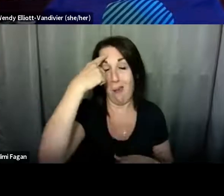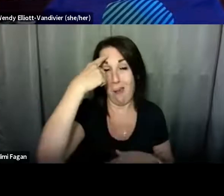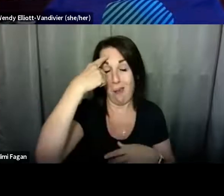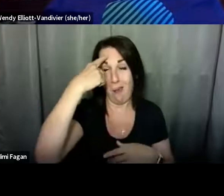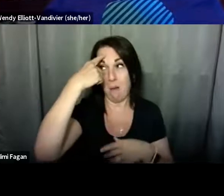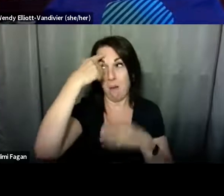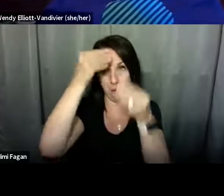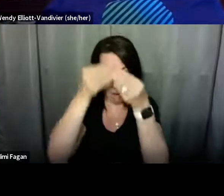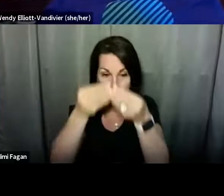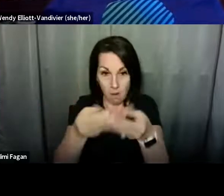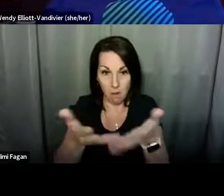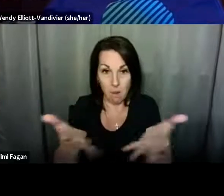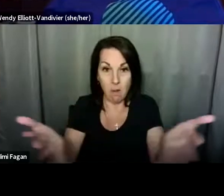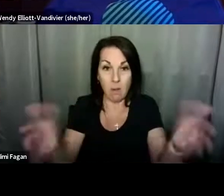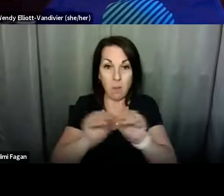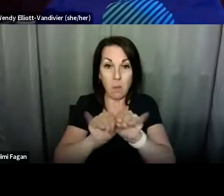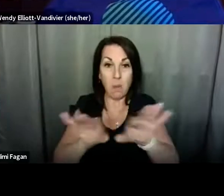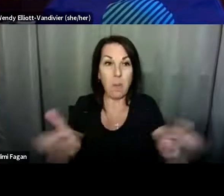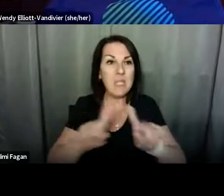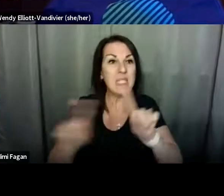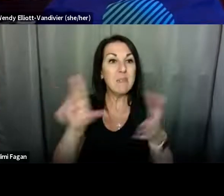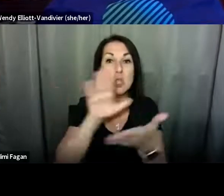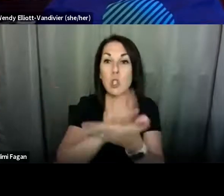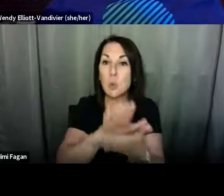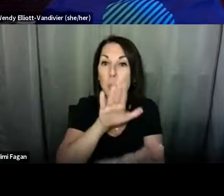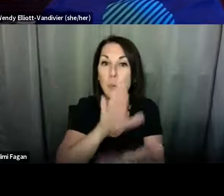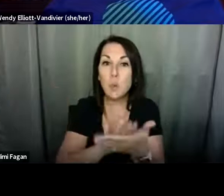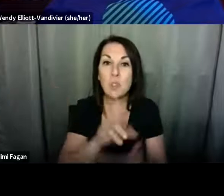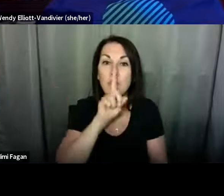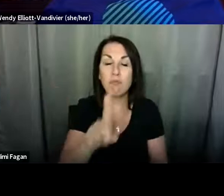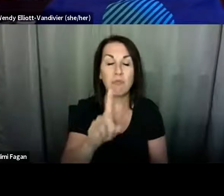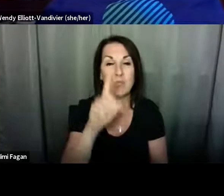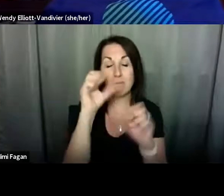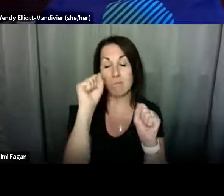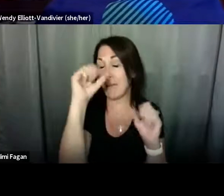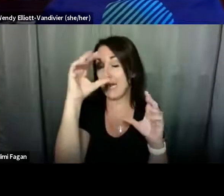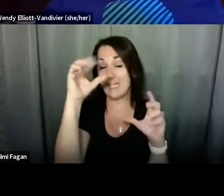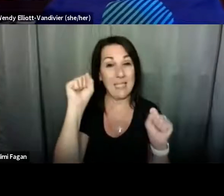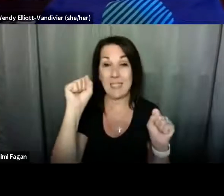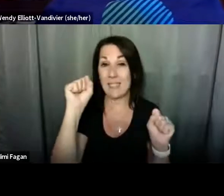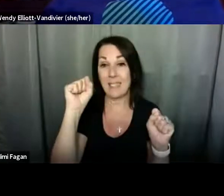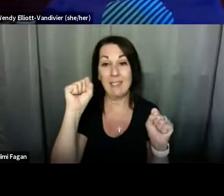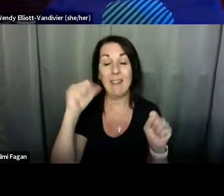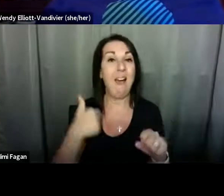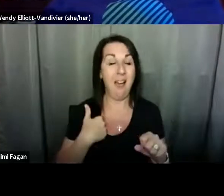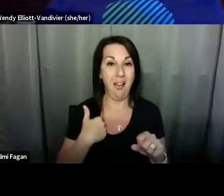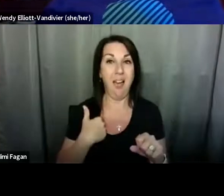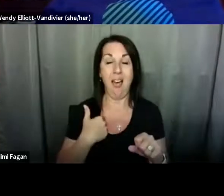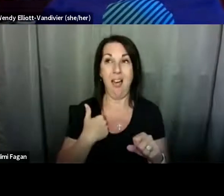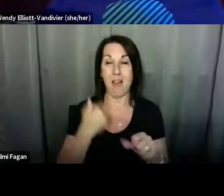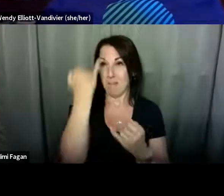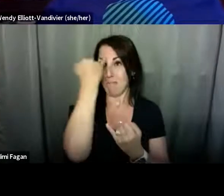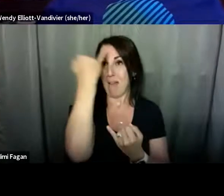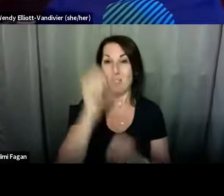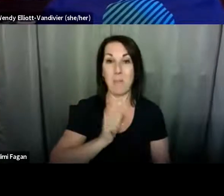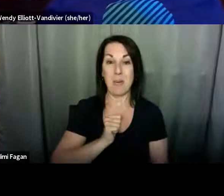go out there to all these different schools. And it's just fabulous, you know? And I can imagine myself, you know,